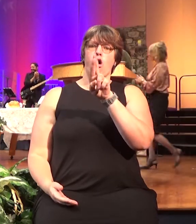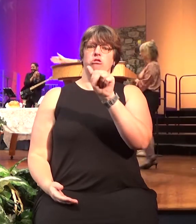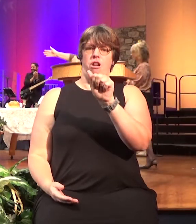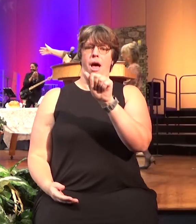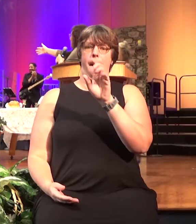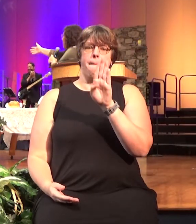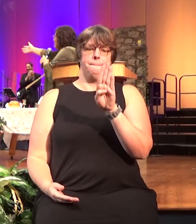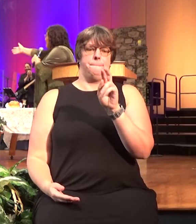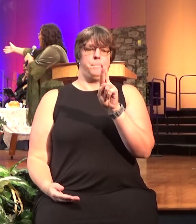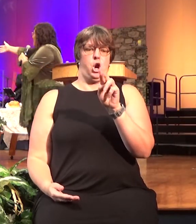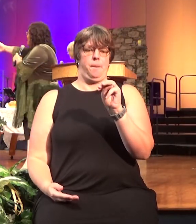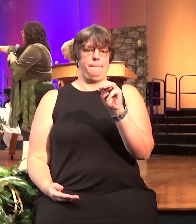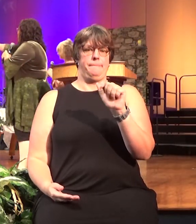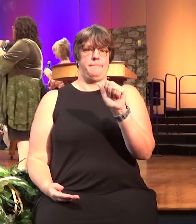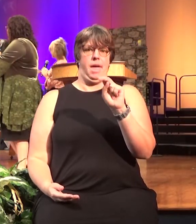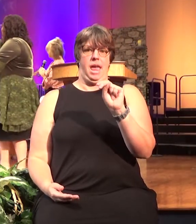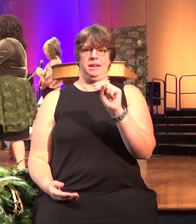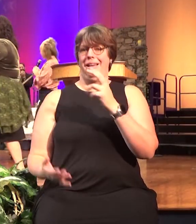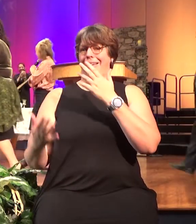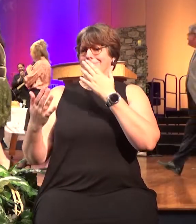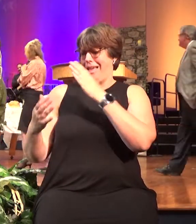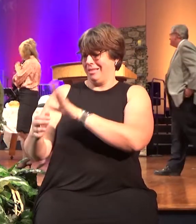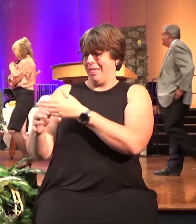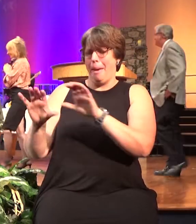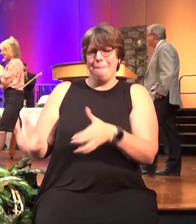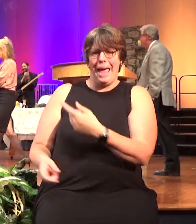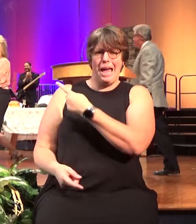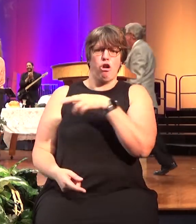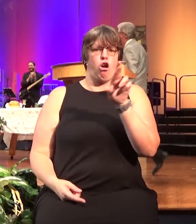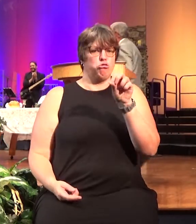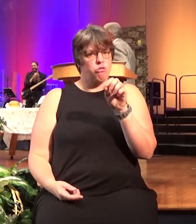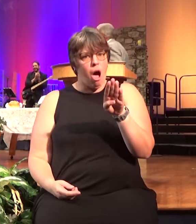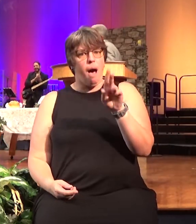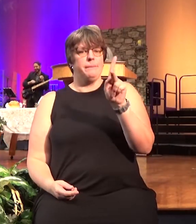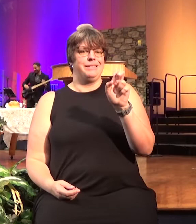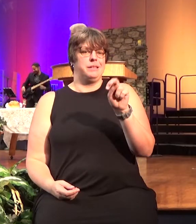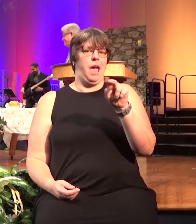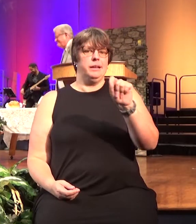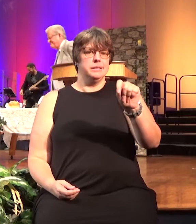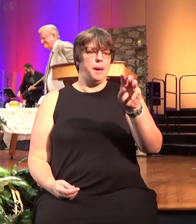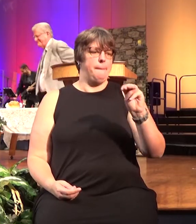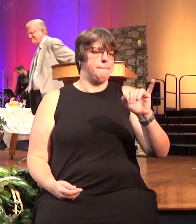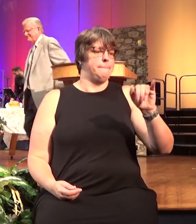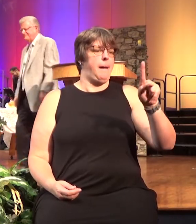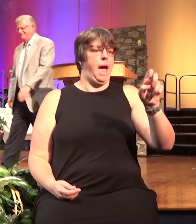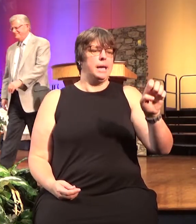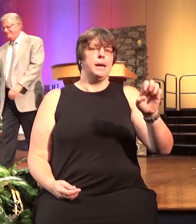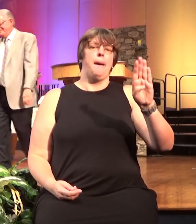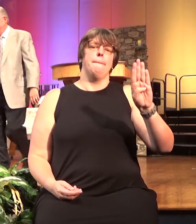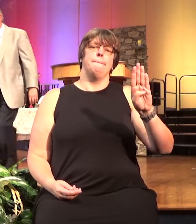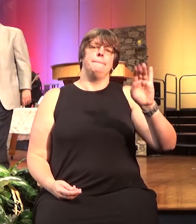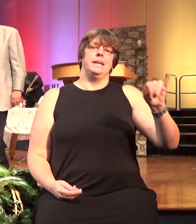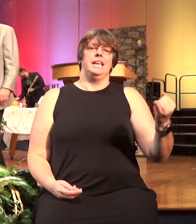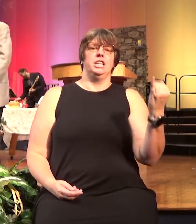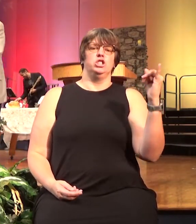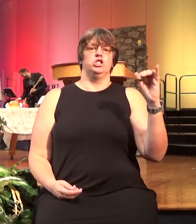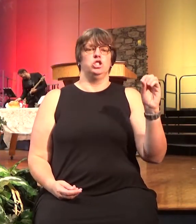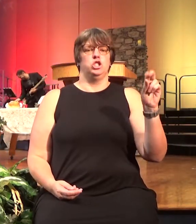Our divinity lasting through eternity in